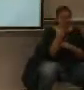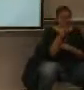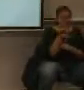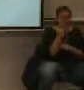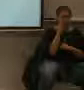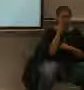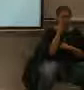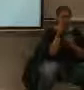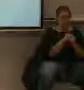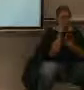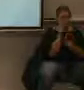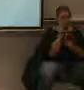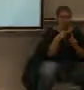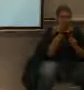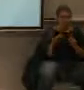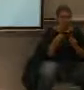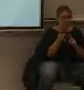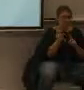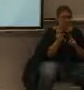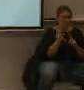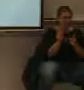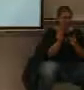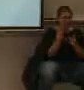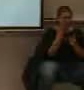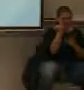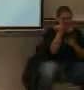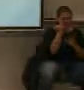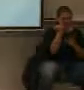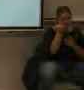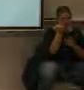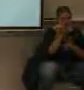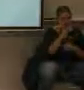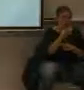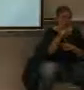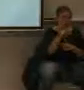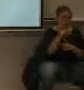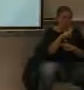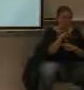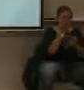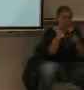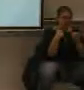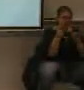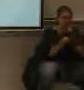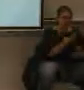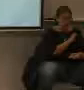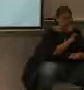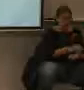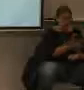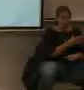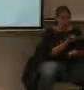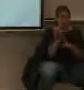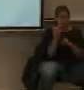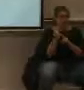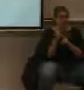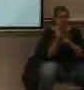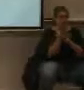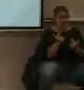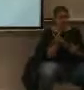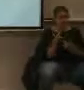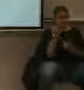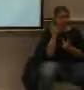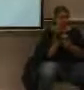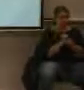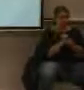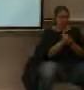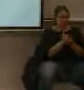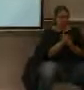came up with in the nutrient cycling, where if a compound has potential energy in the environment, some organism will evolve